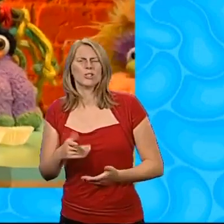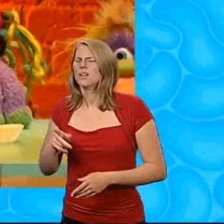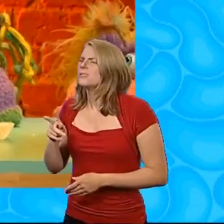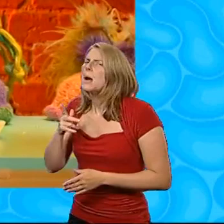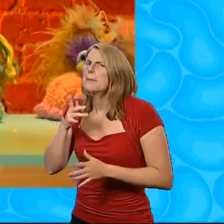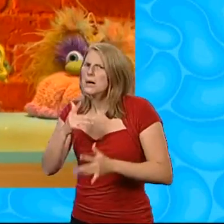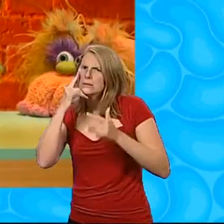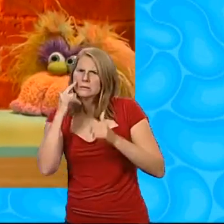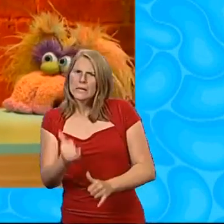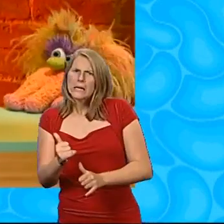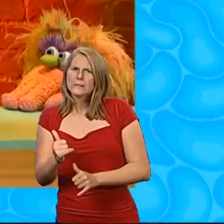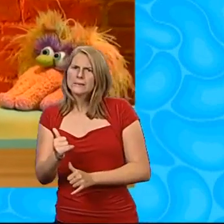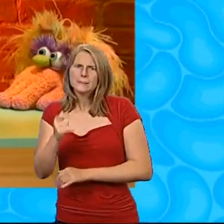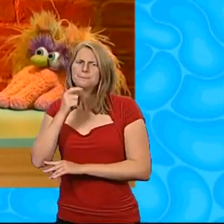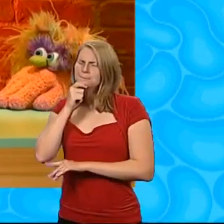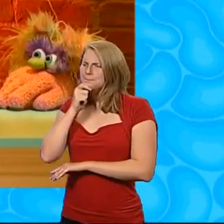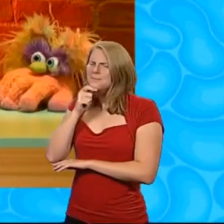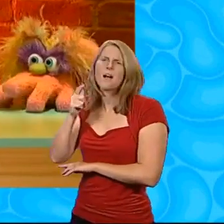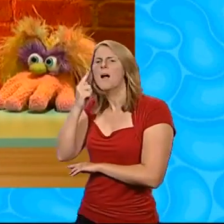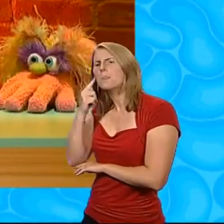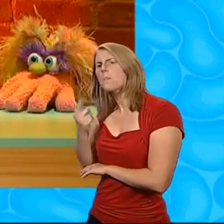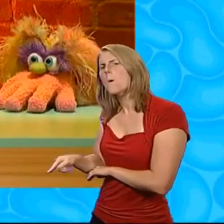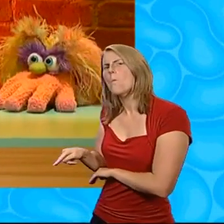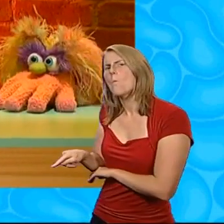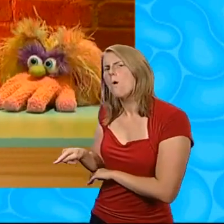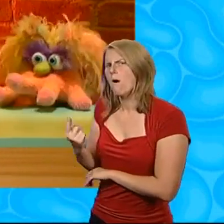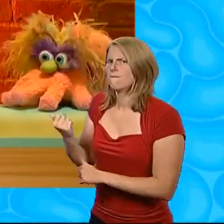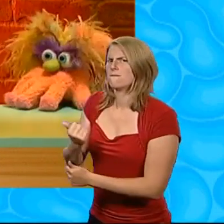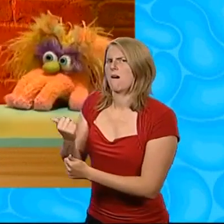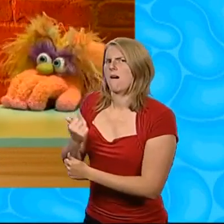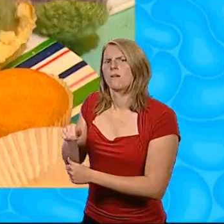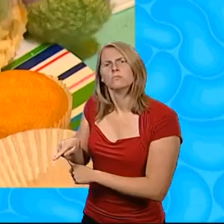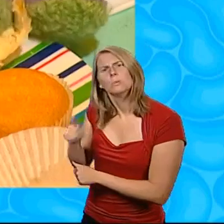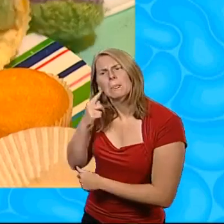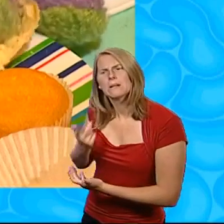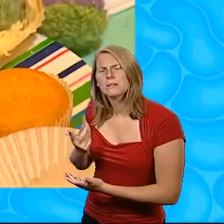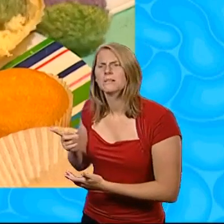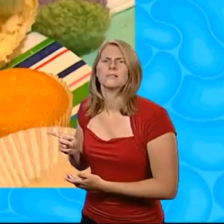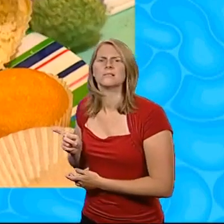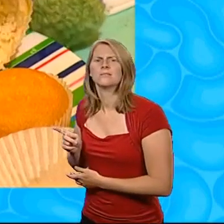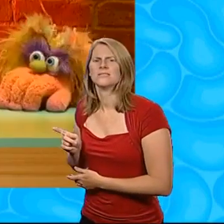need to be tested. Yeah, this one's okay, but what about that one?